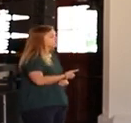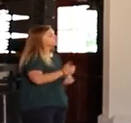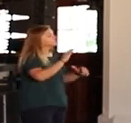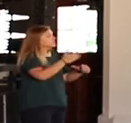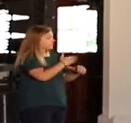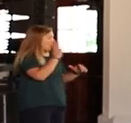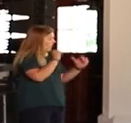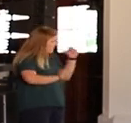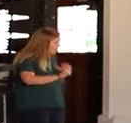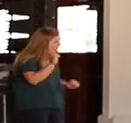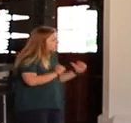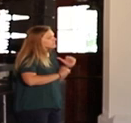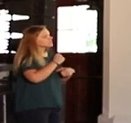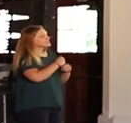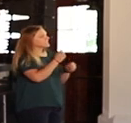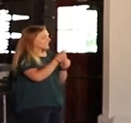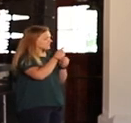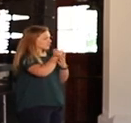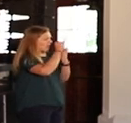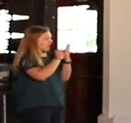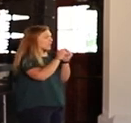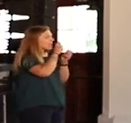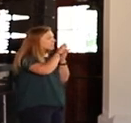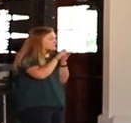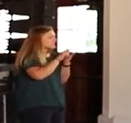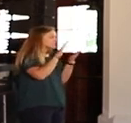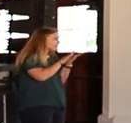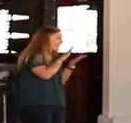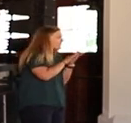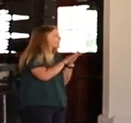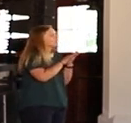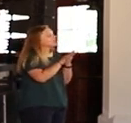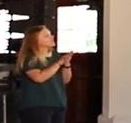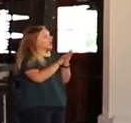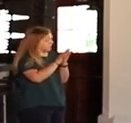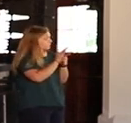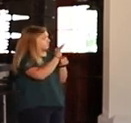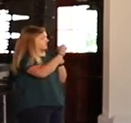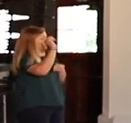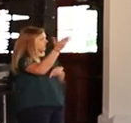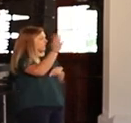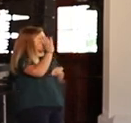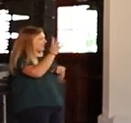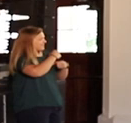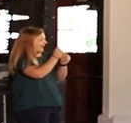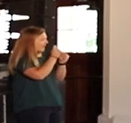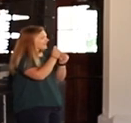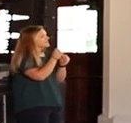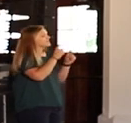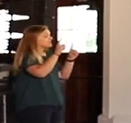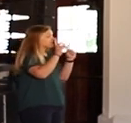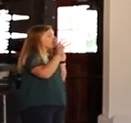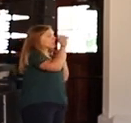work. Create a pen and ink drawing. Craft a compelling presentation. Test a